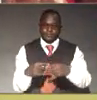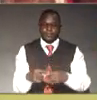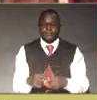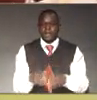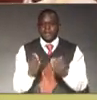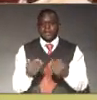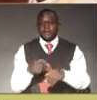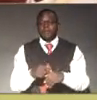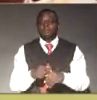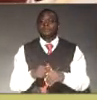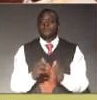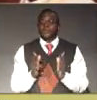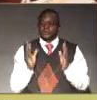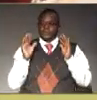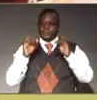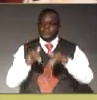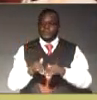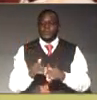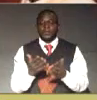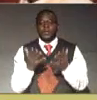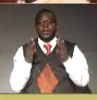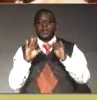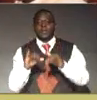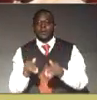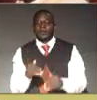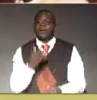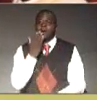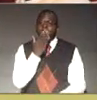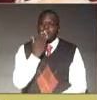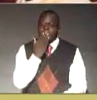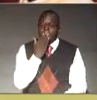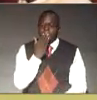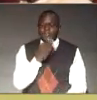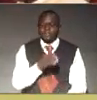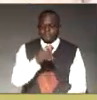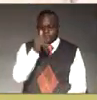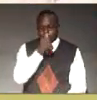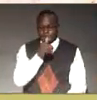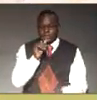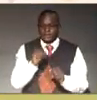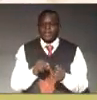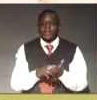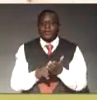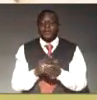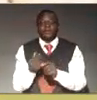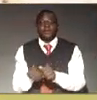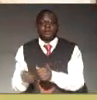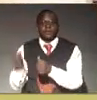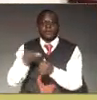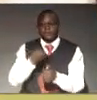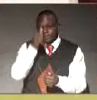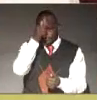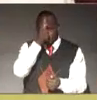During the Mass, the bishop blessed the oil of chrisma that will be used for baptism,